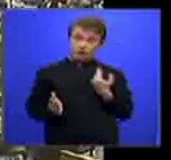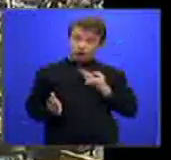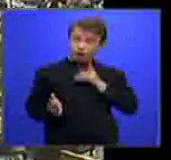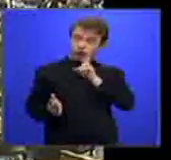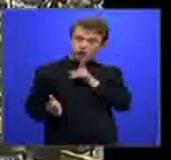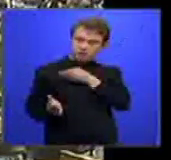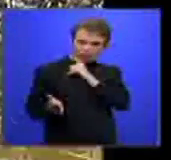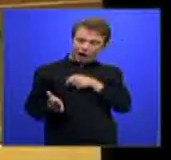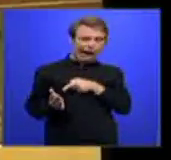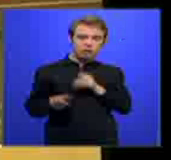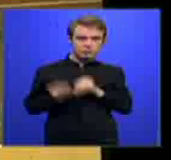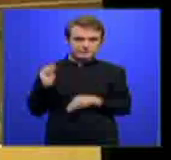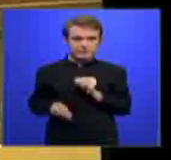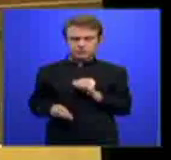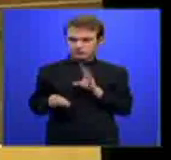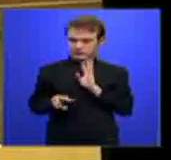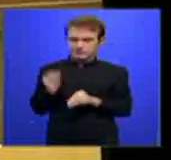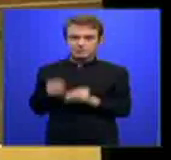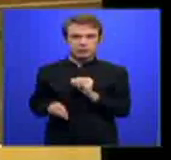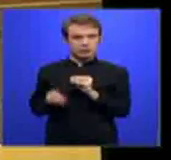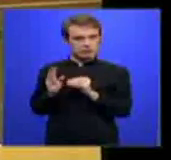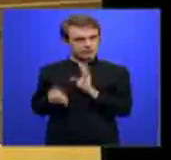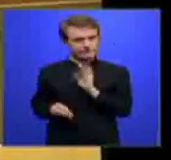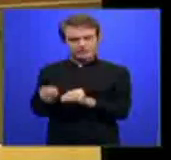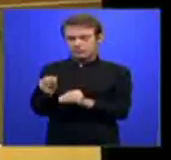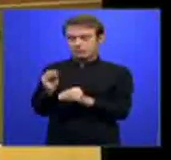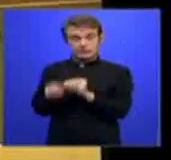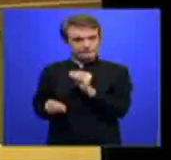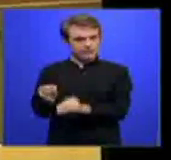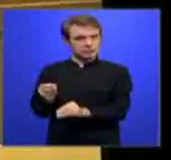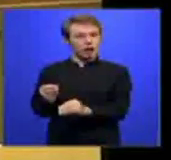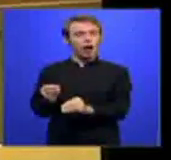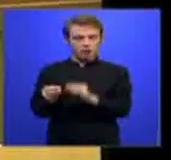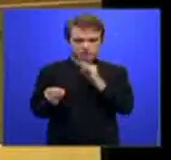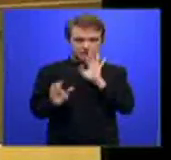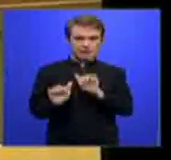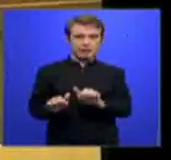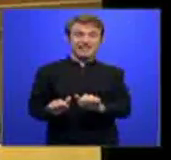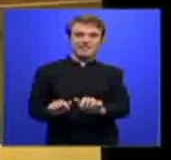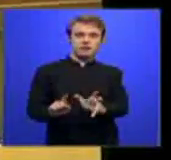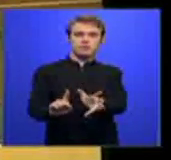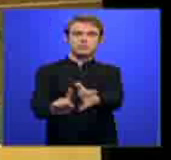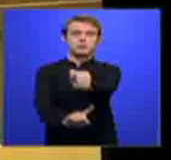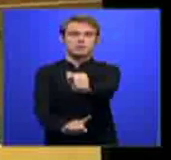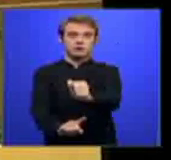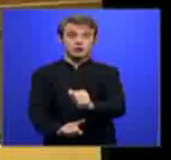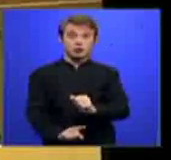Firstly, we must shorten the time it takes to finalize a claim.